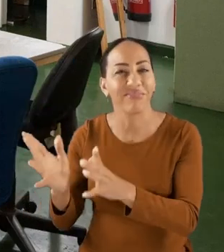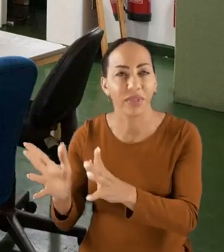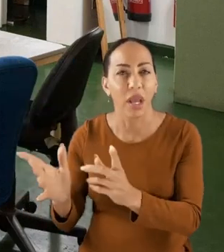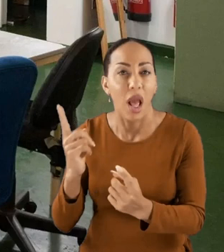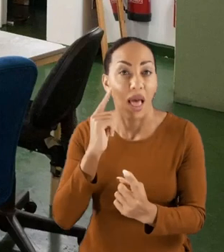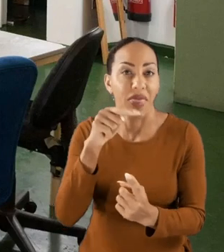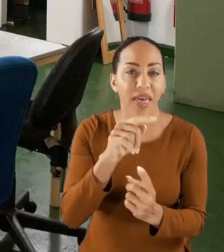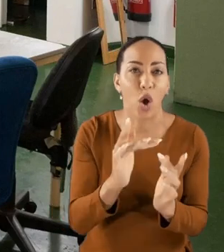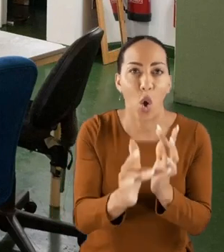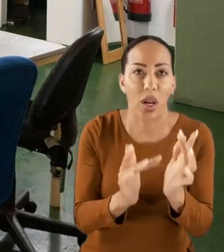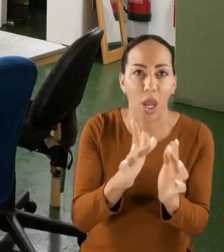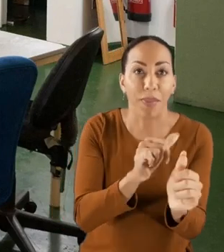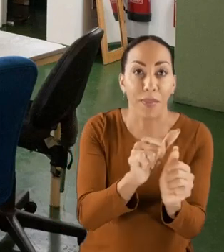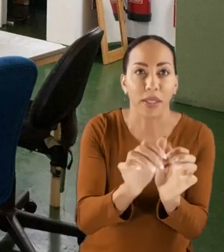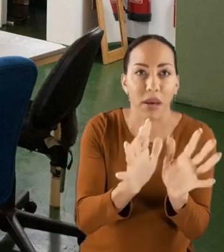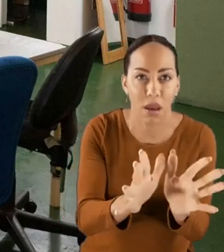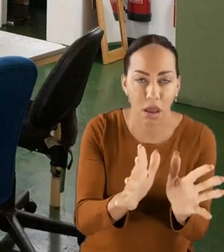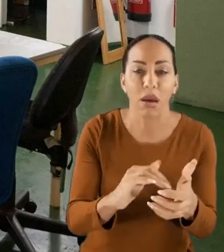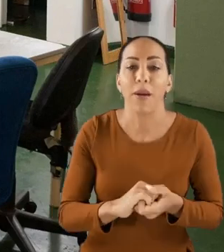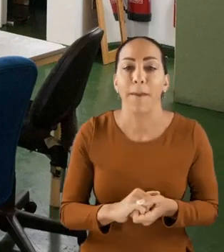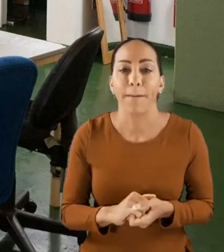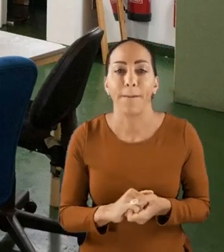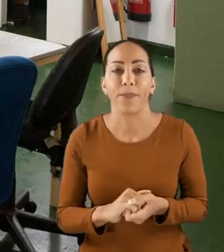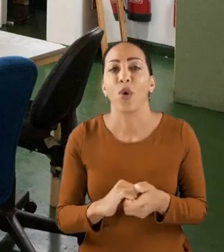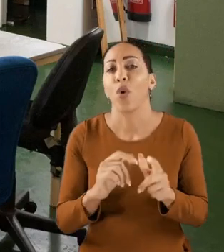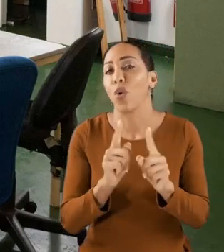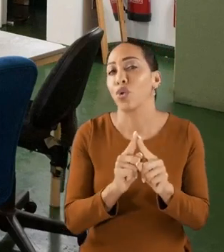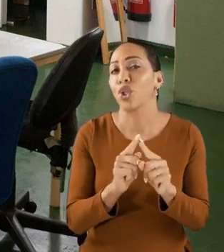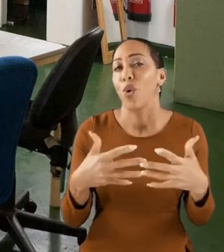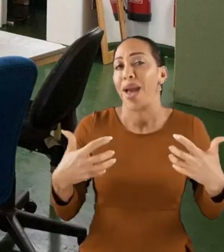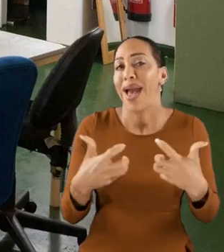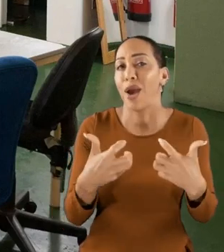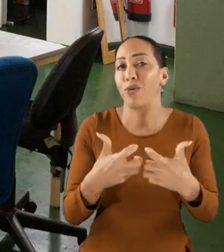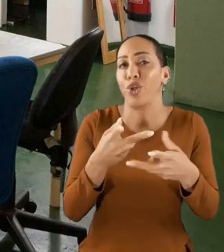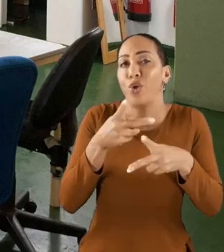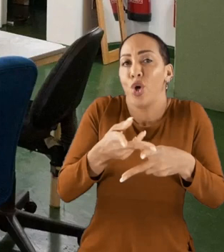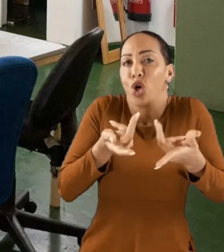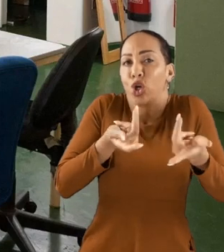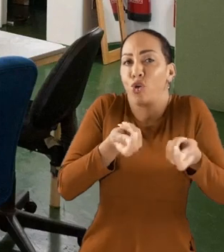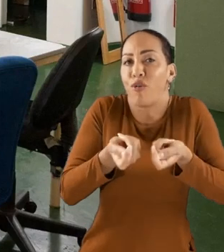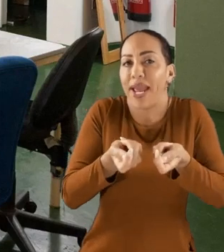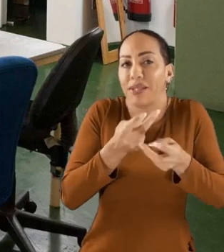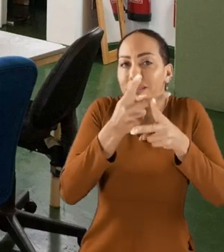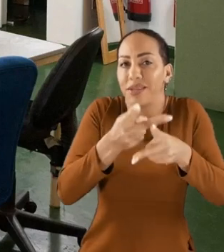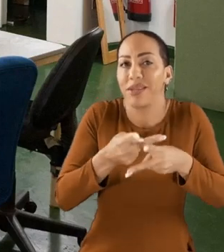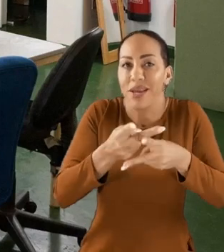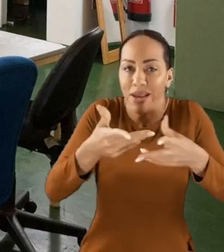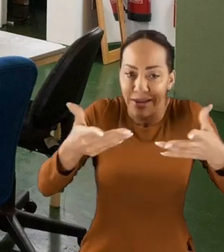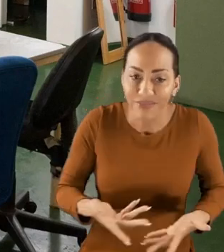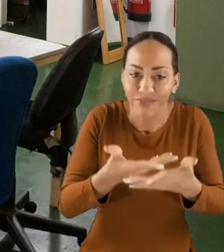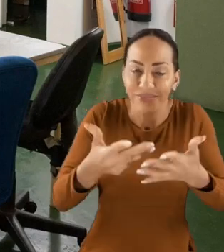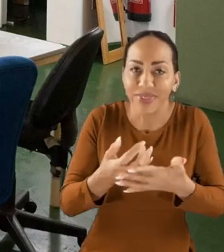So I think that might be, and I think also there might then be something about how do you curate and develop an online audience and really